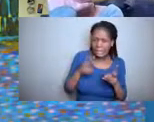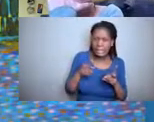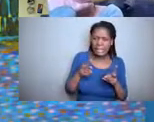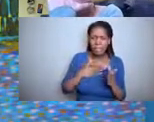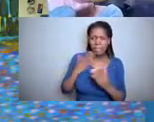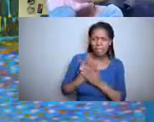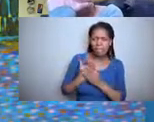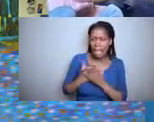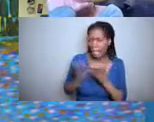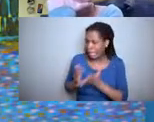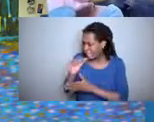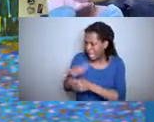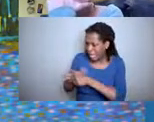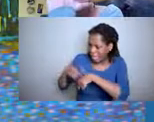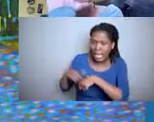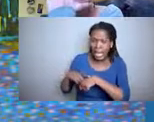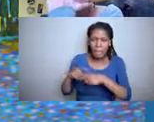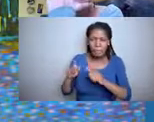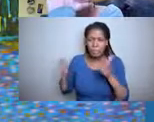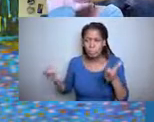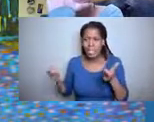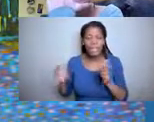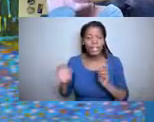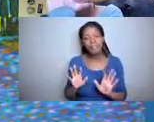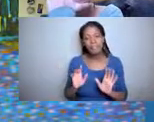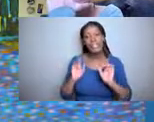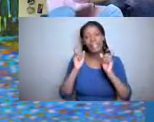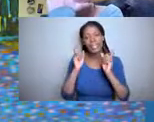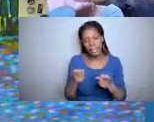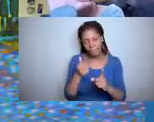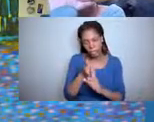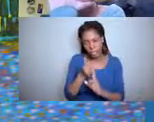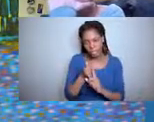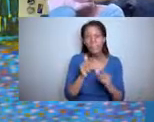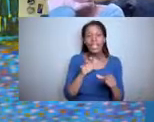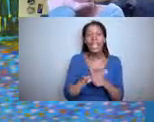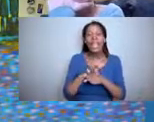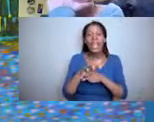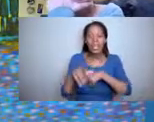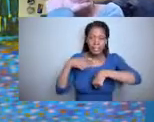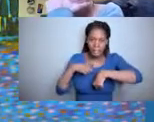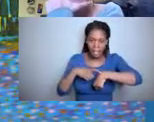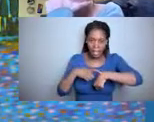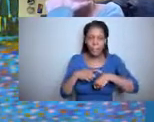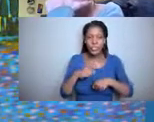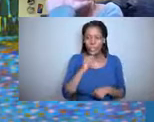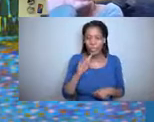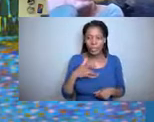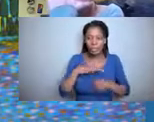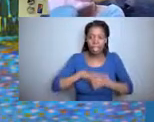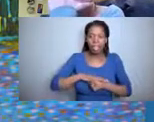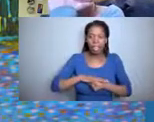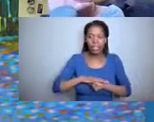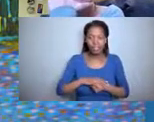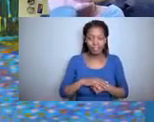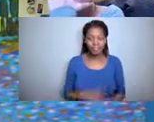to give yourself that space um where you don't feel that intense pressure um and then yeah if there are any